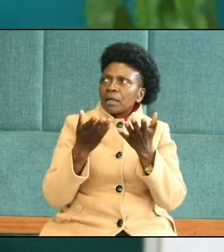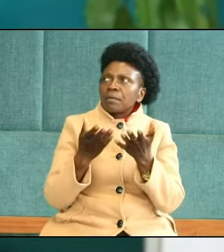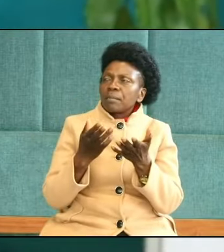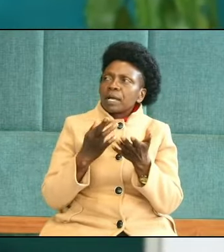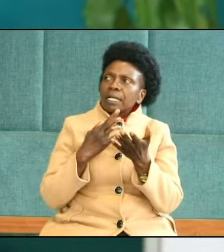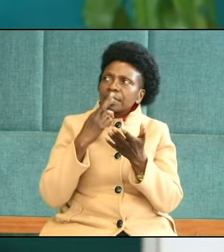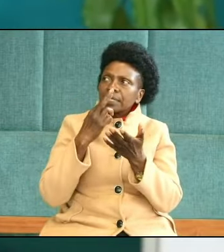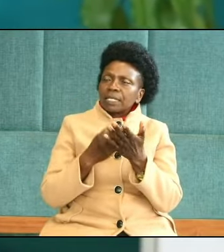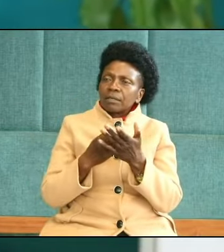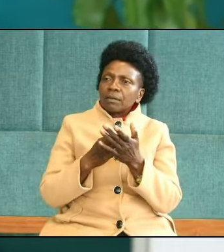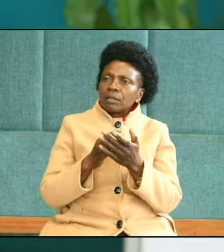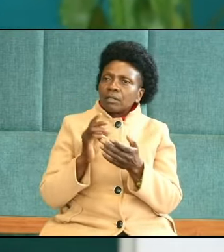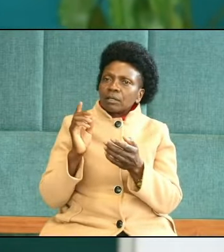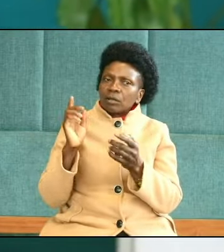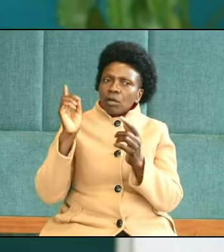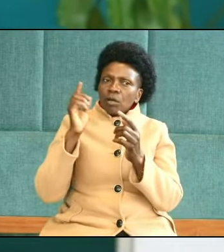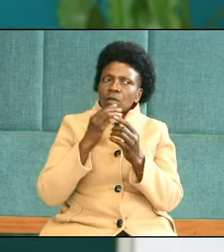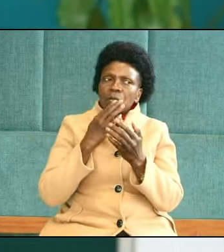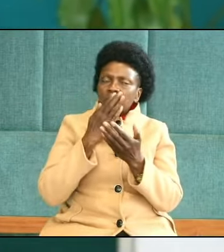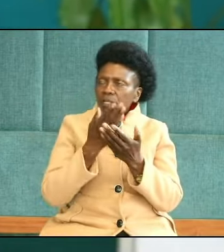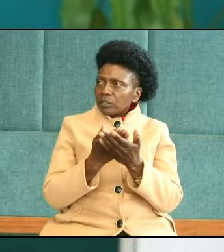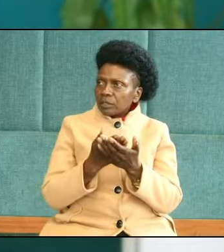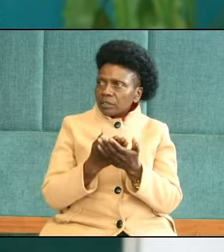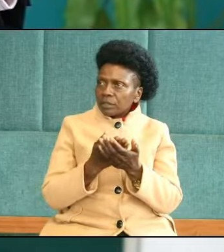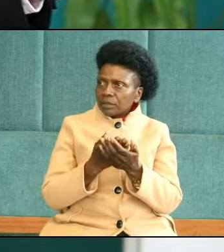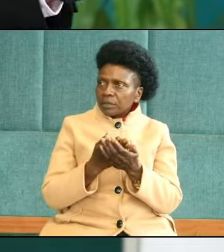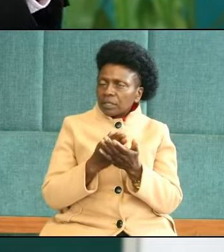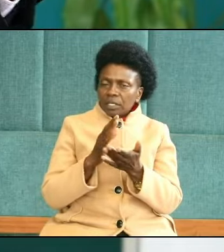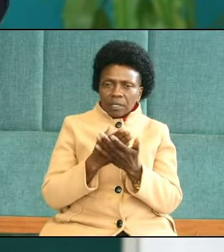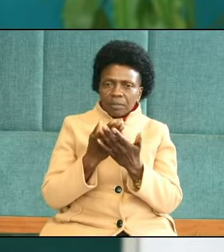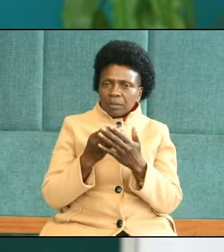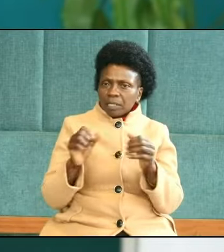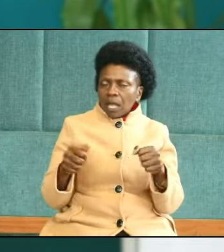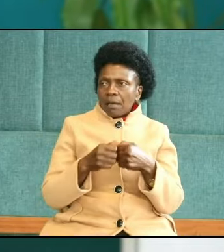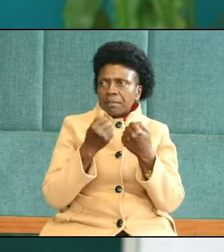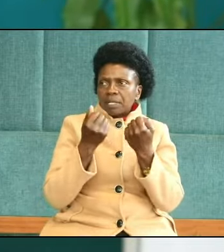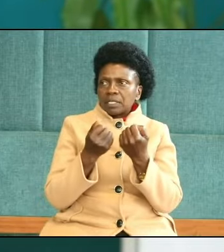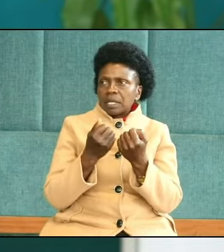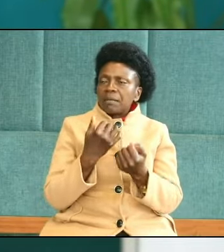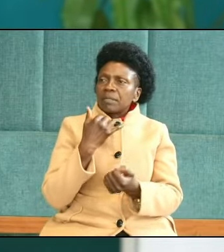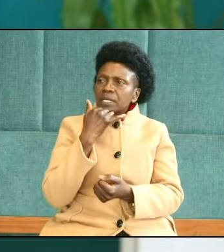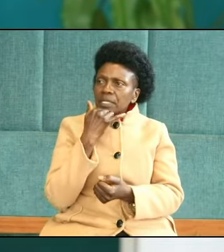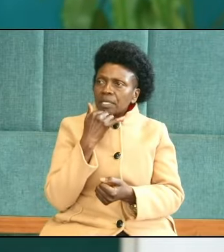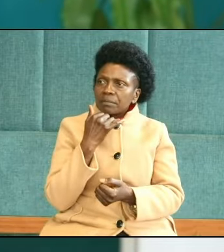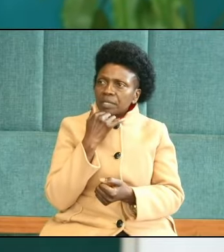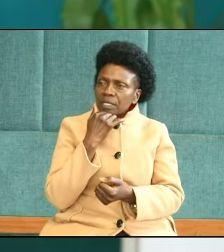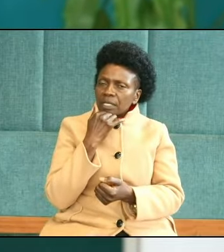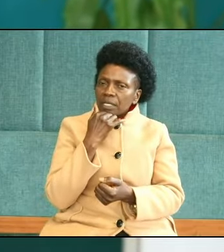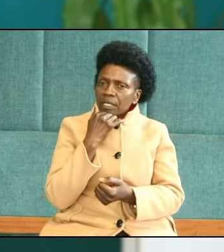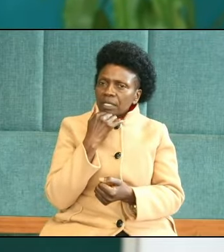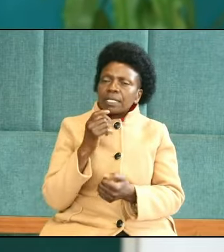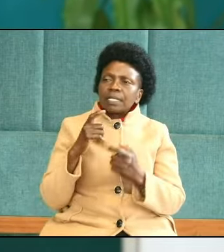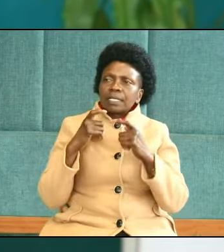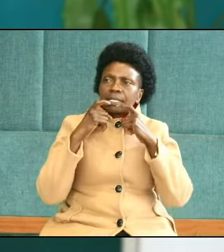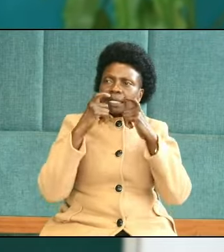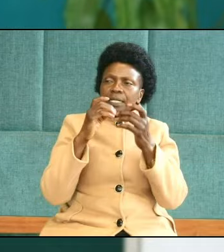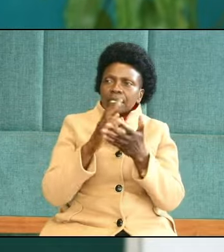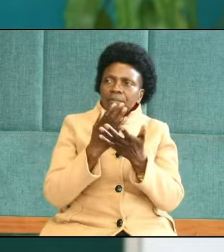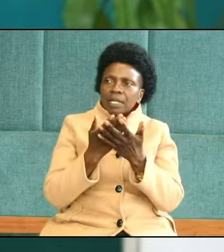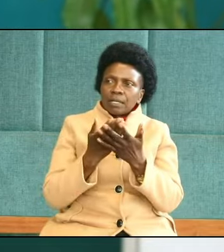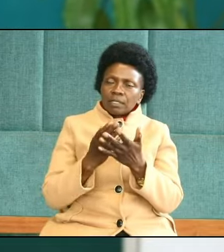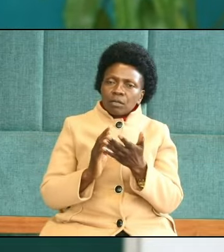wrong action by the head of the family. And by the way, that sometimes happens. Mistake, error, sin,